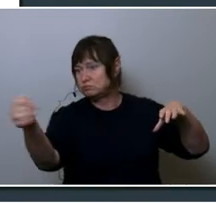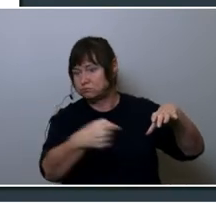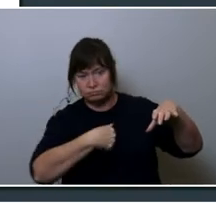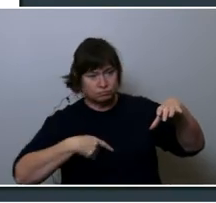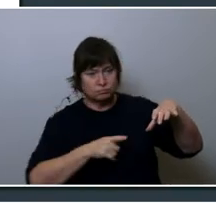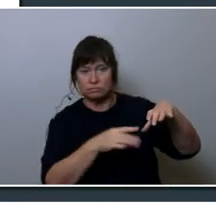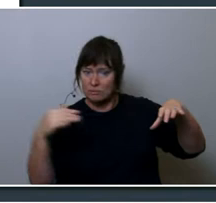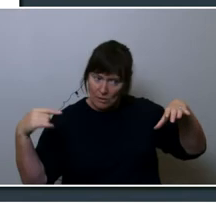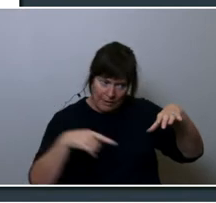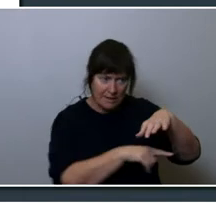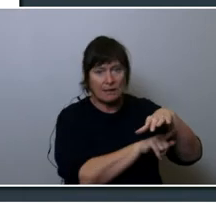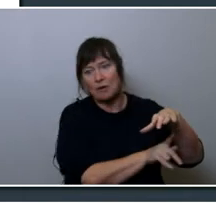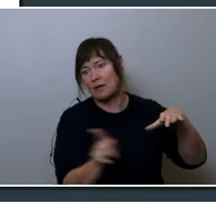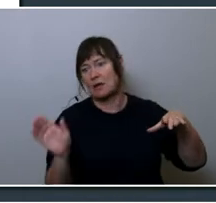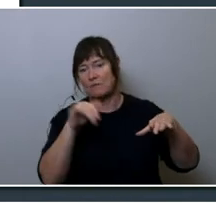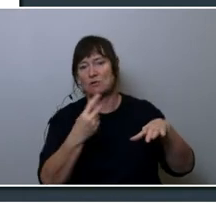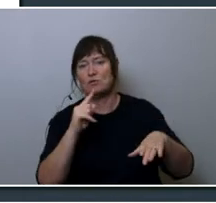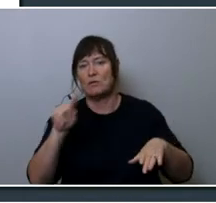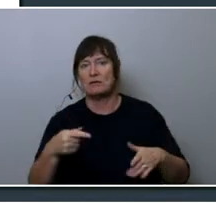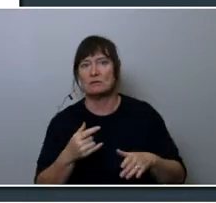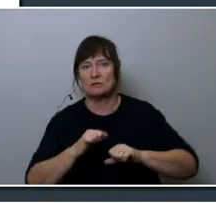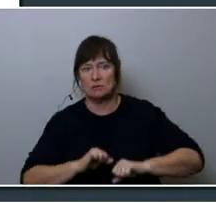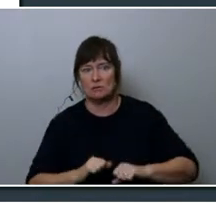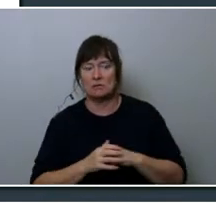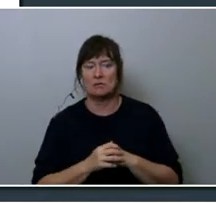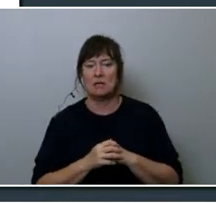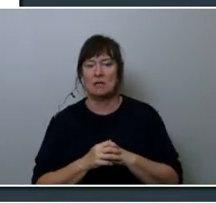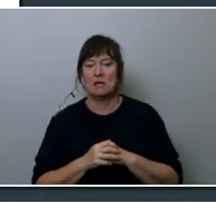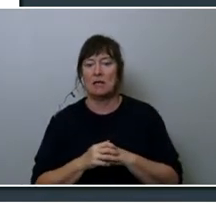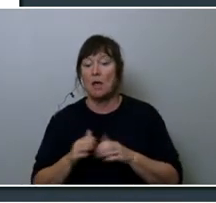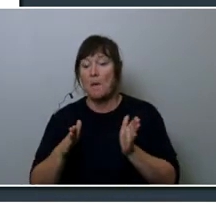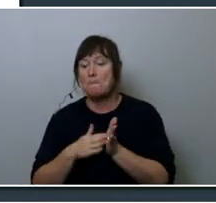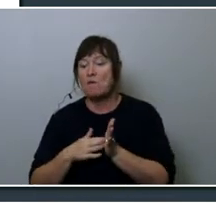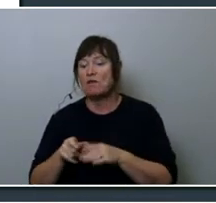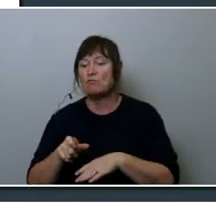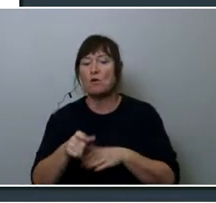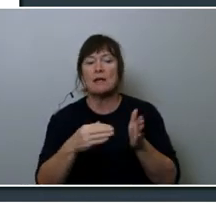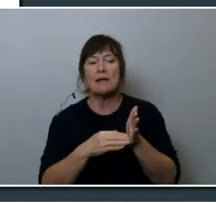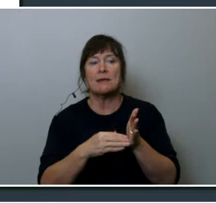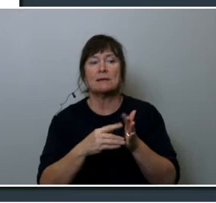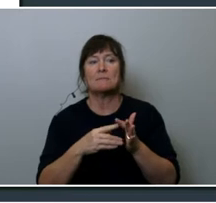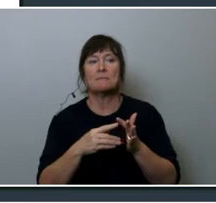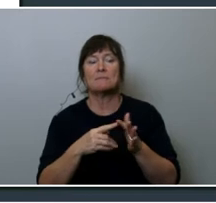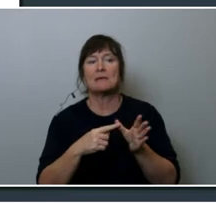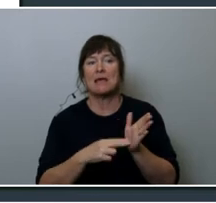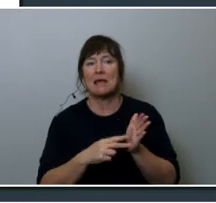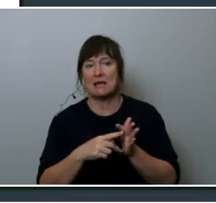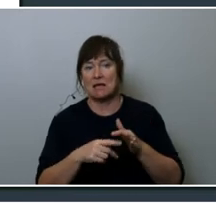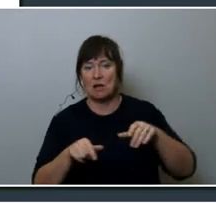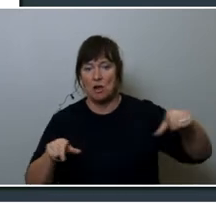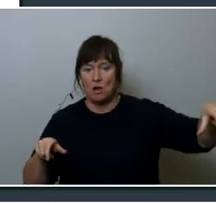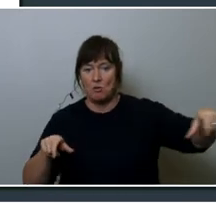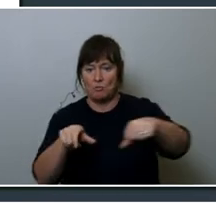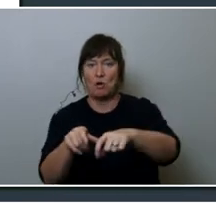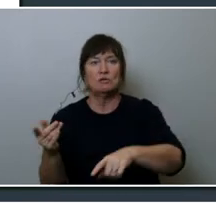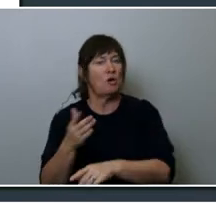and ending period. And both Miani and Murphy Roads are unsafe for cyclists and pedestrians, and we